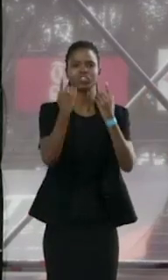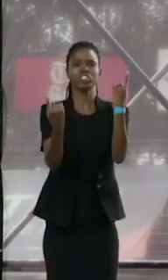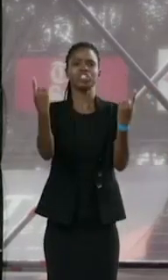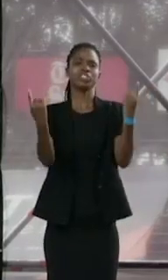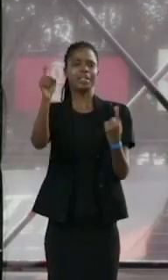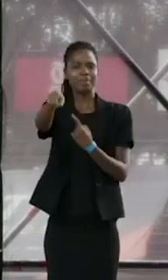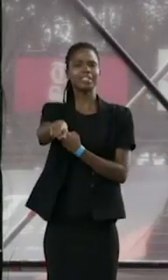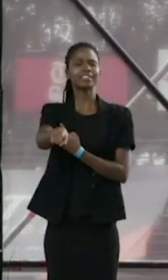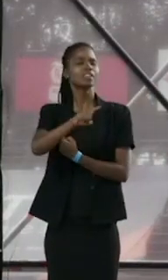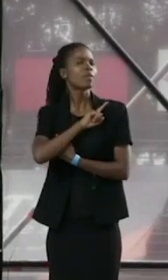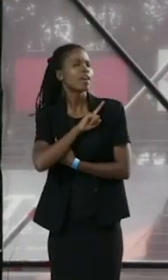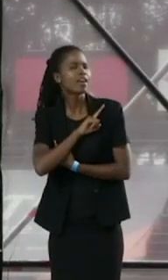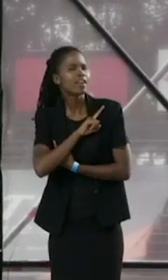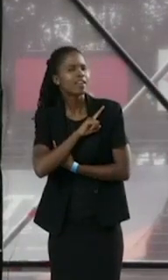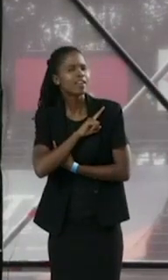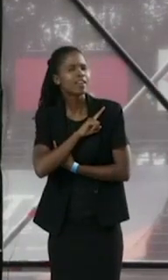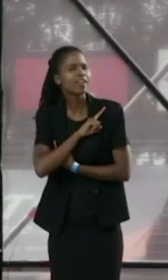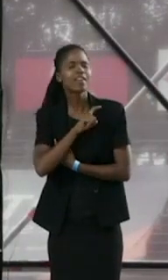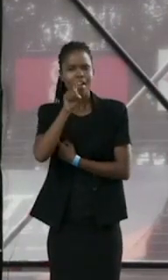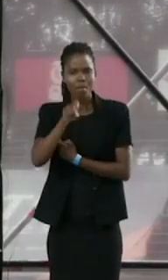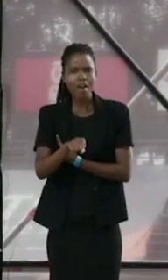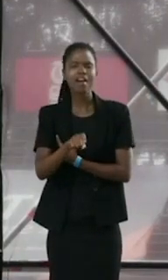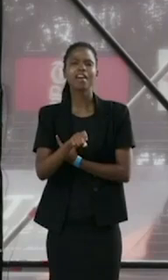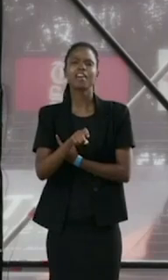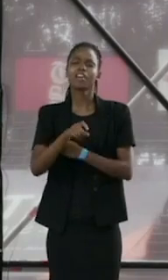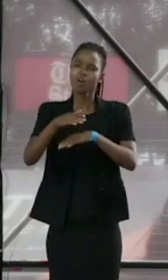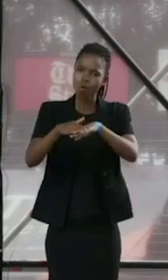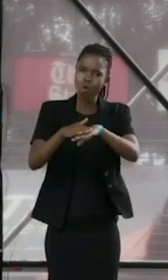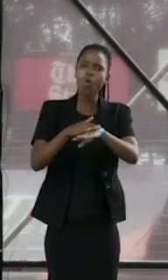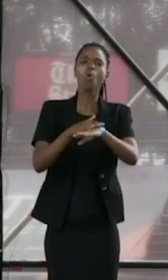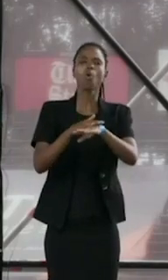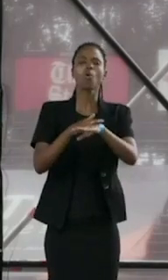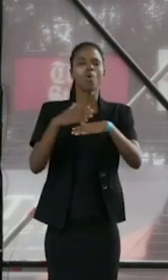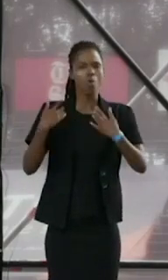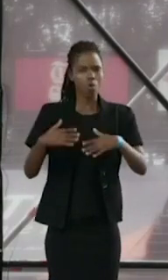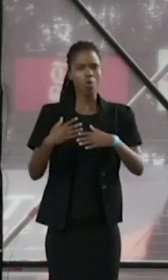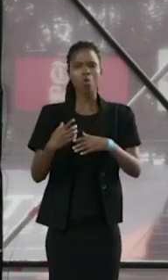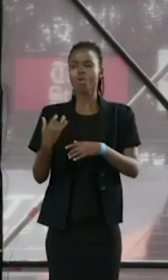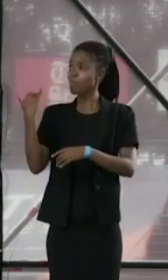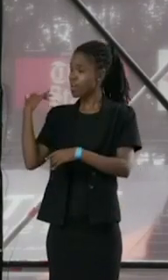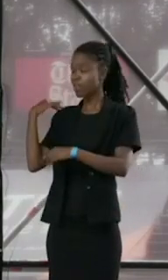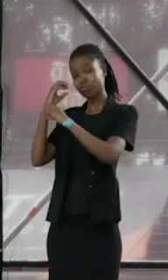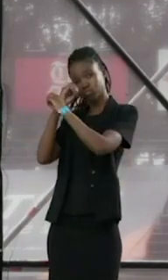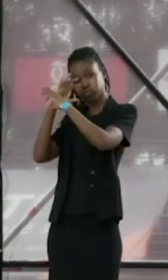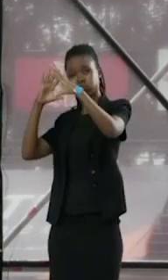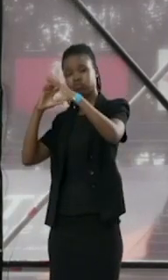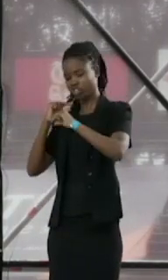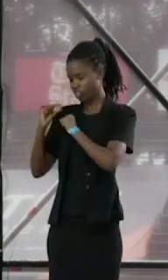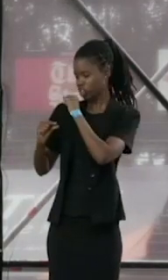and making sure that we slowly become the generation that we've always wanted to be?